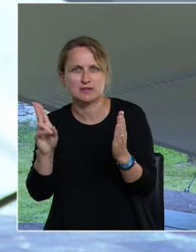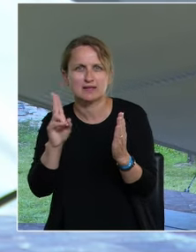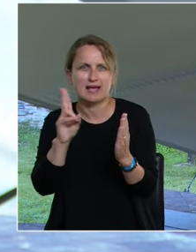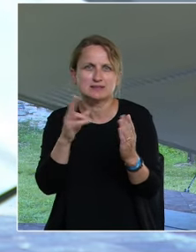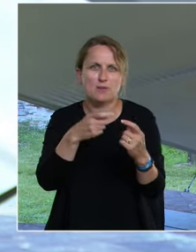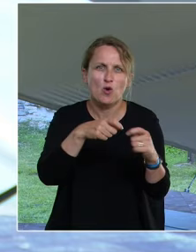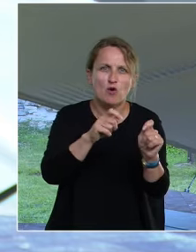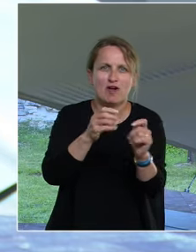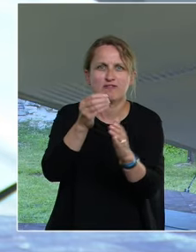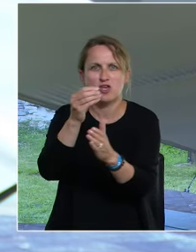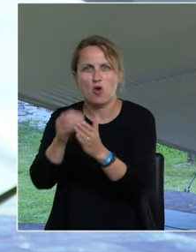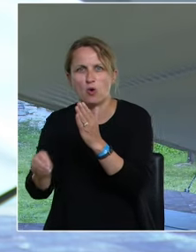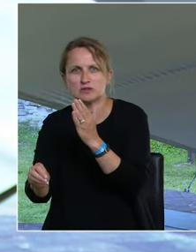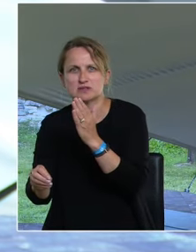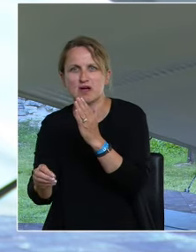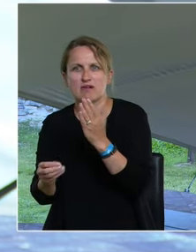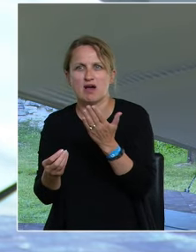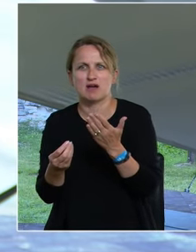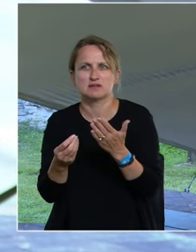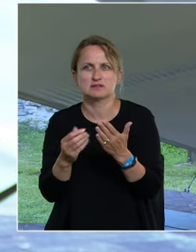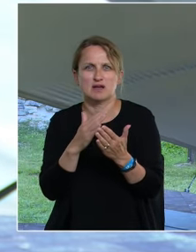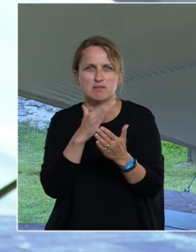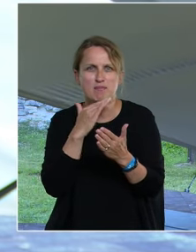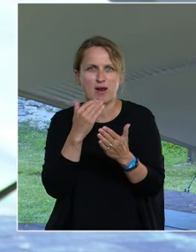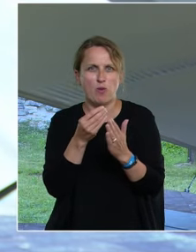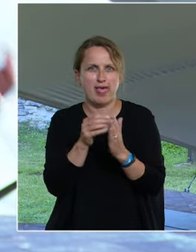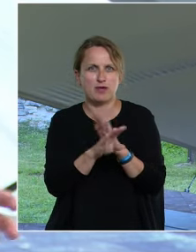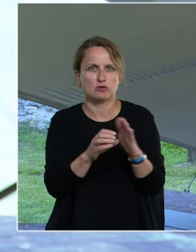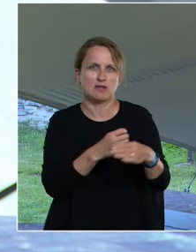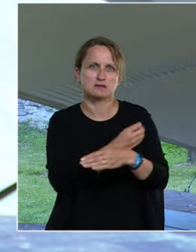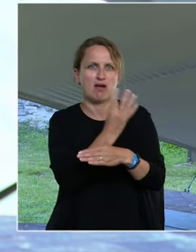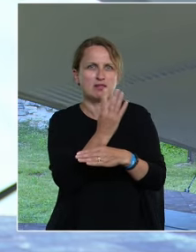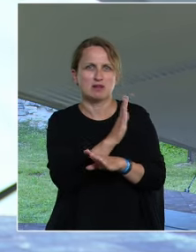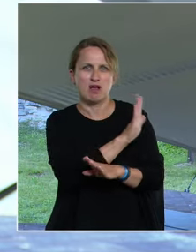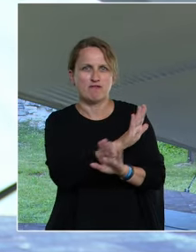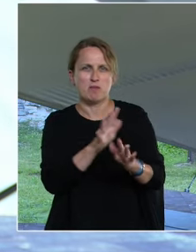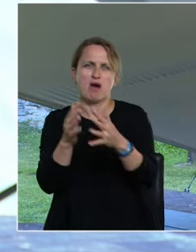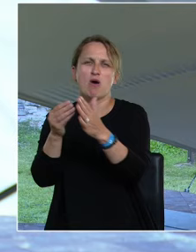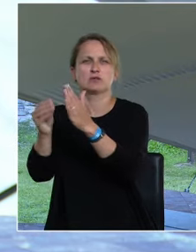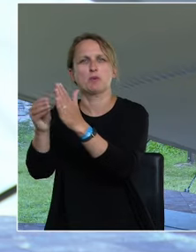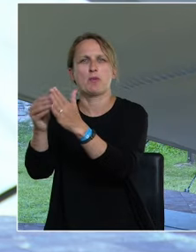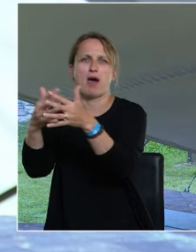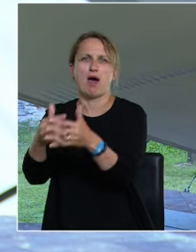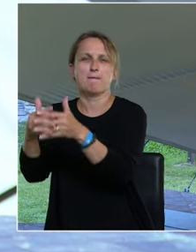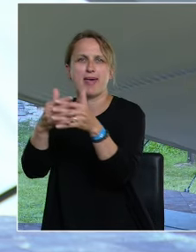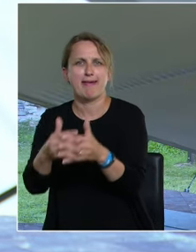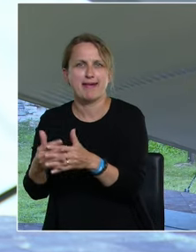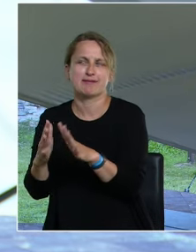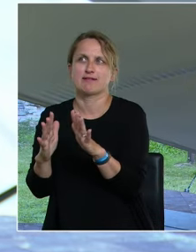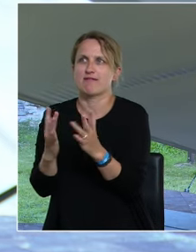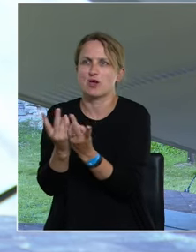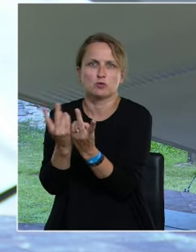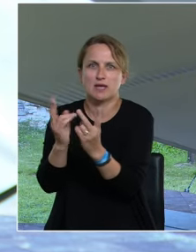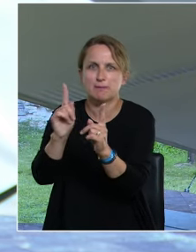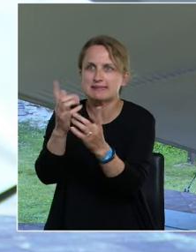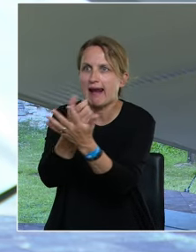they don't necessarily buy Scandinavian artists. They might buy the American ones or whatever is